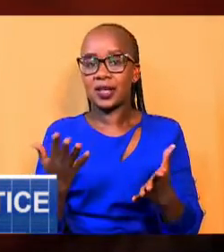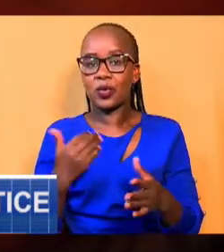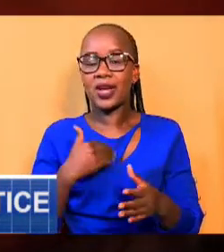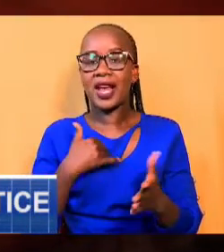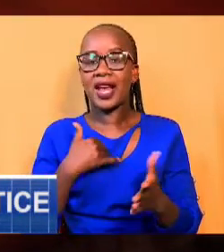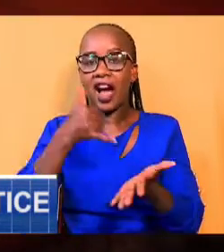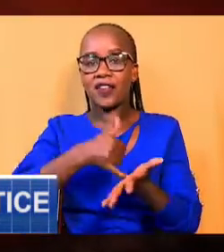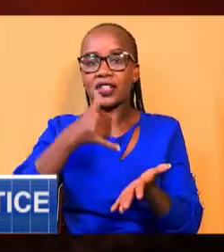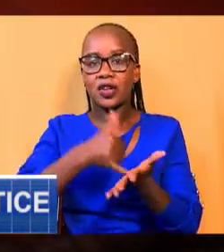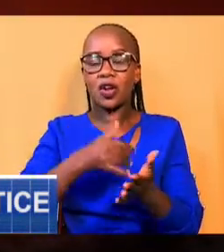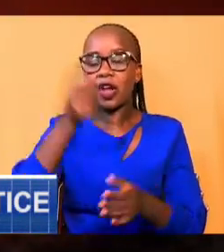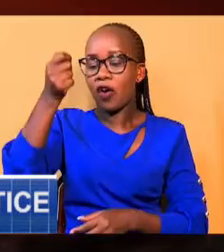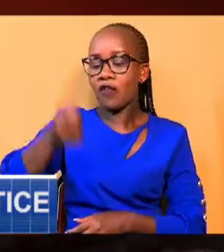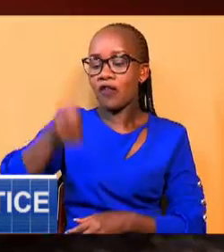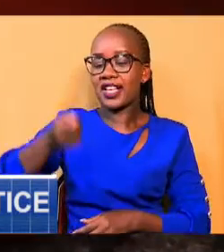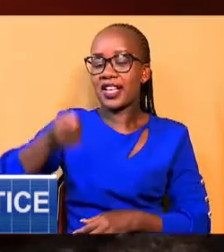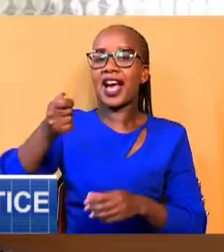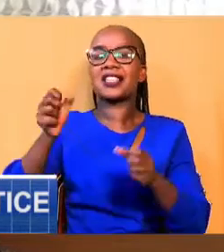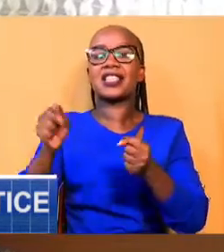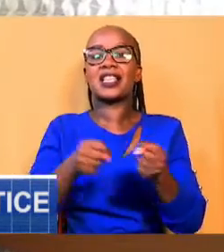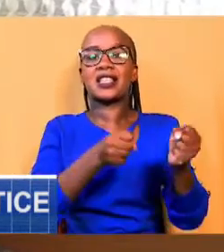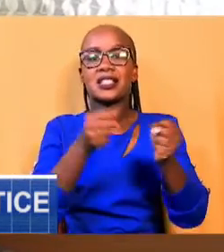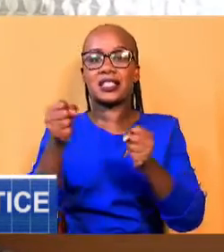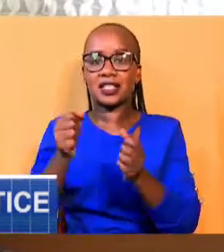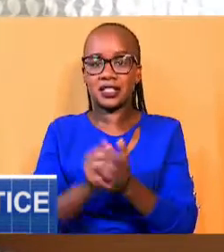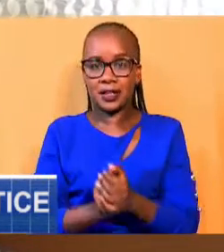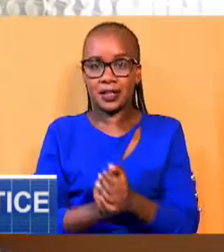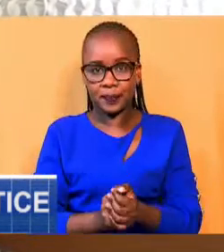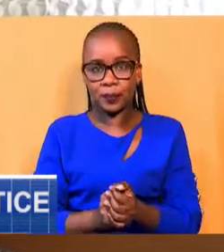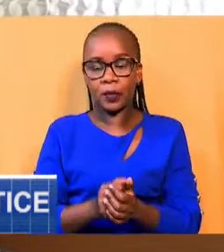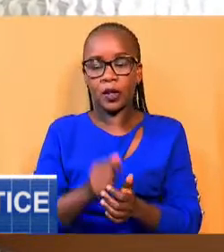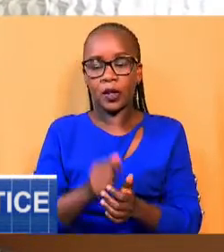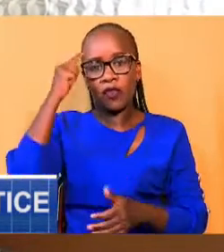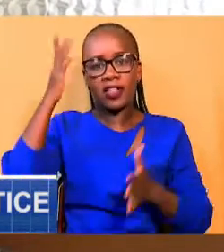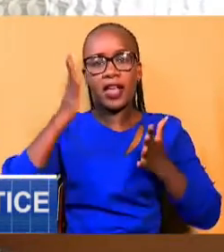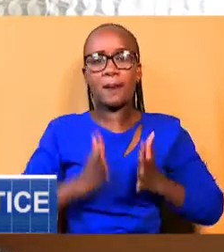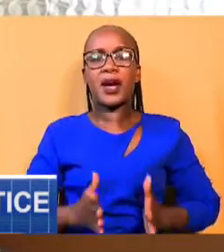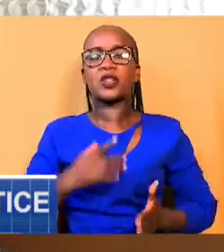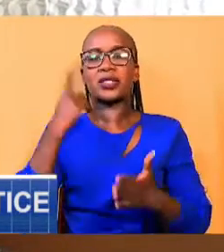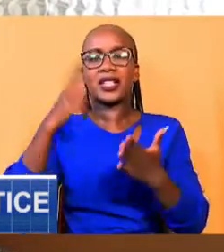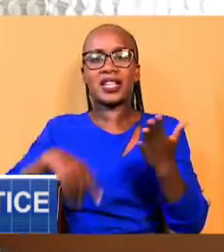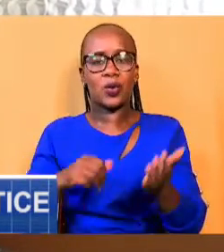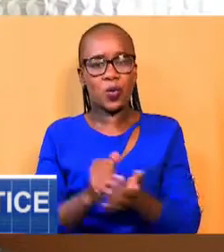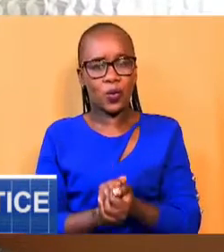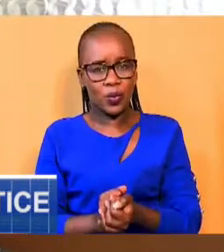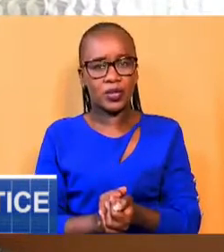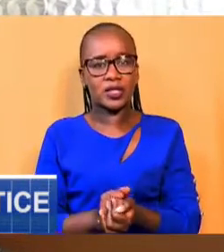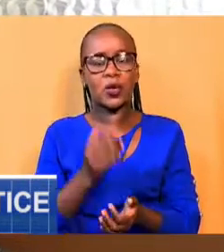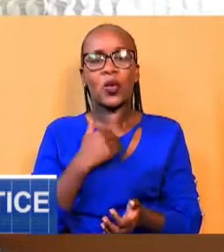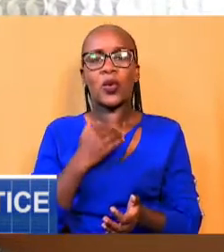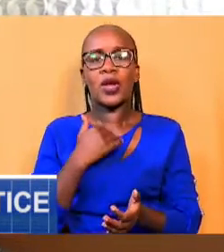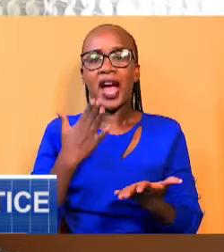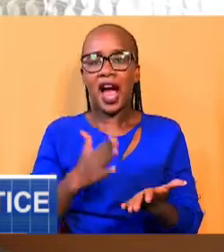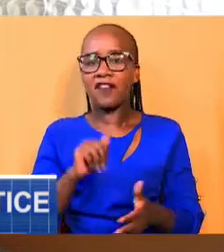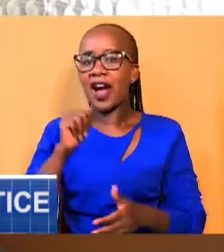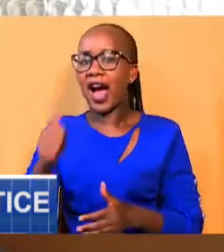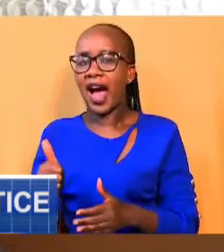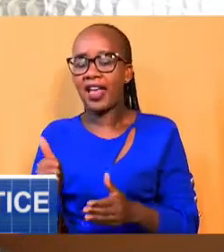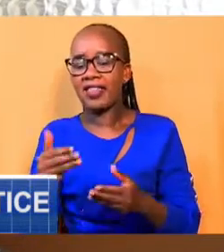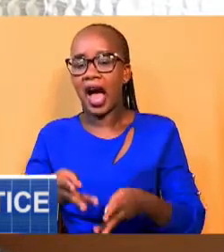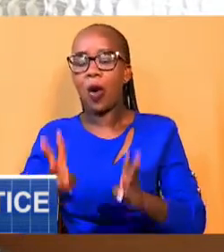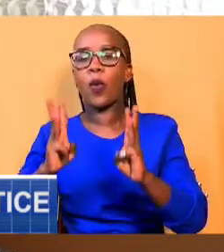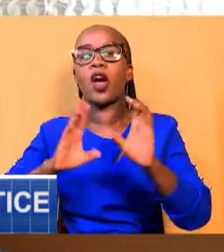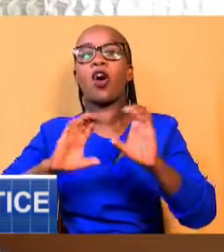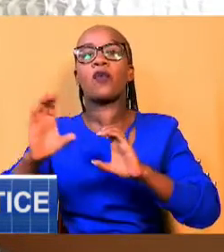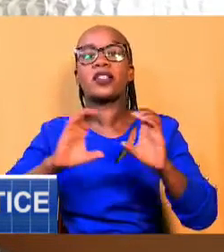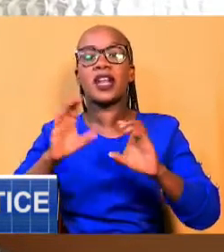certain implications for the justice system. And for persons like that, tunasema kuna alternative